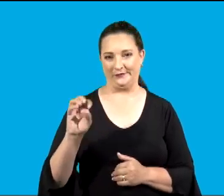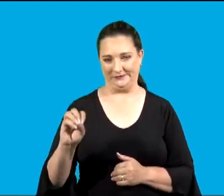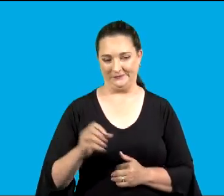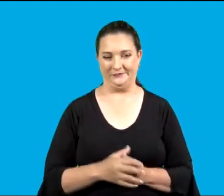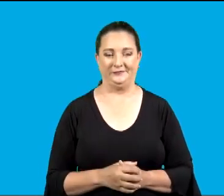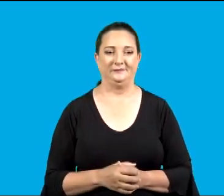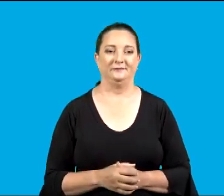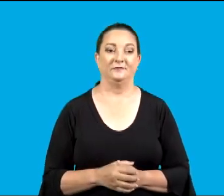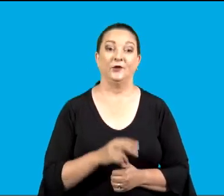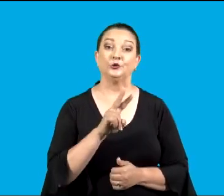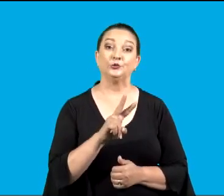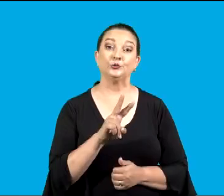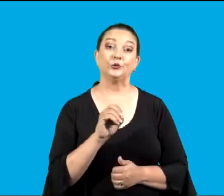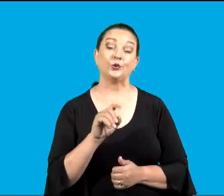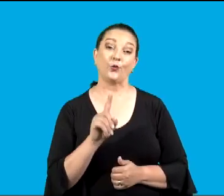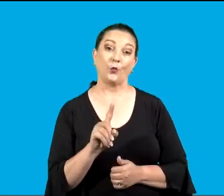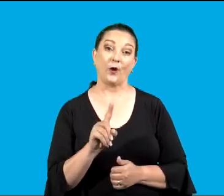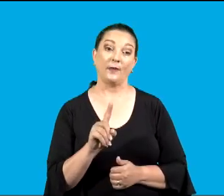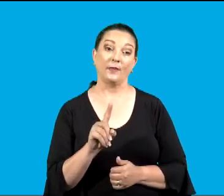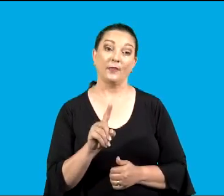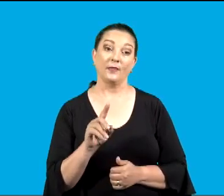201,040. So I'll come here, that is